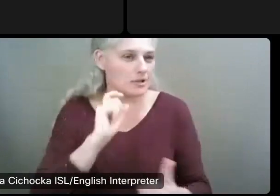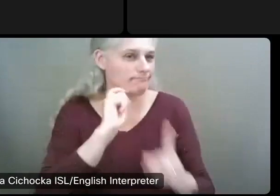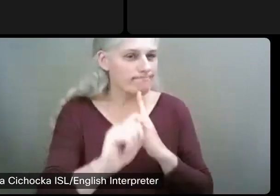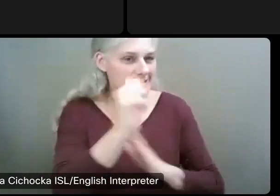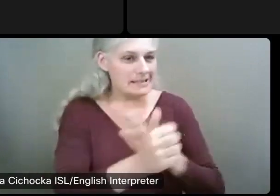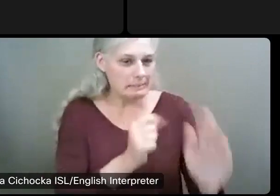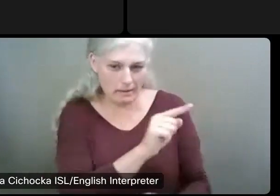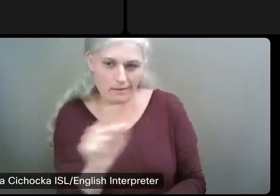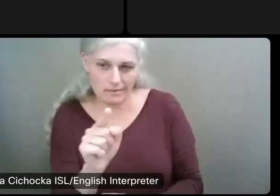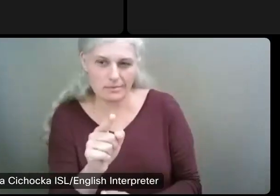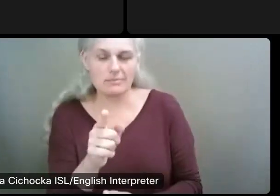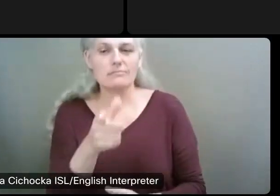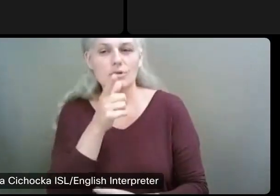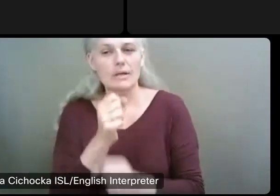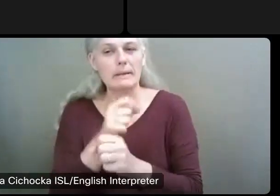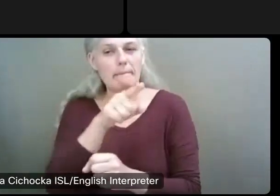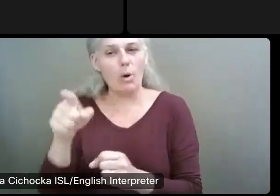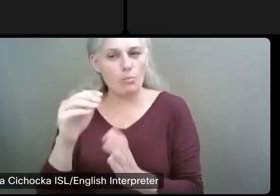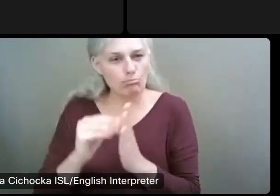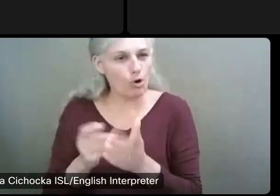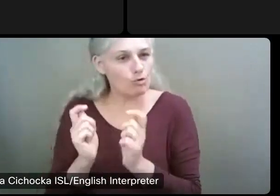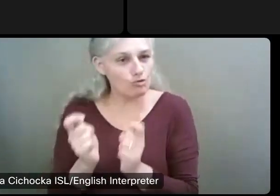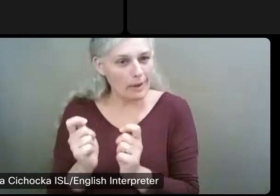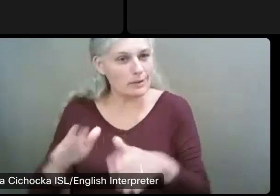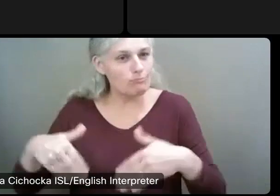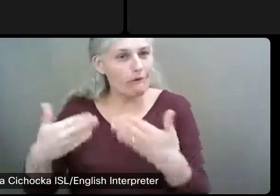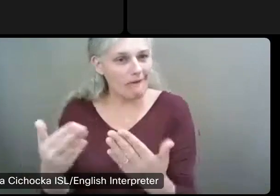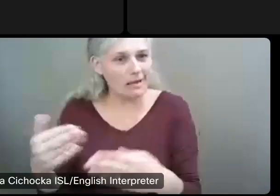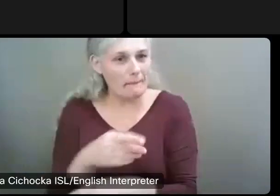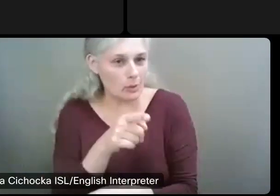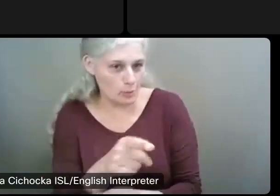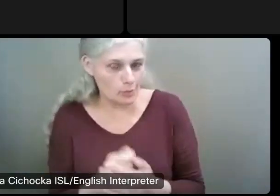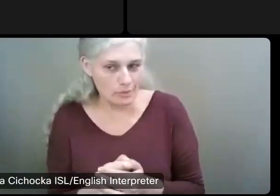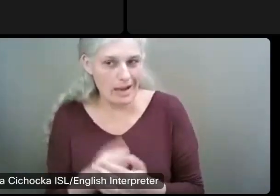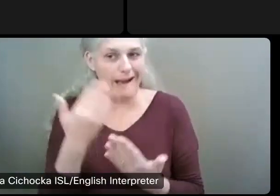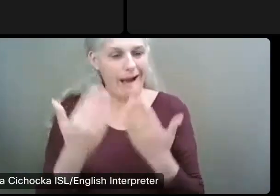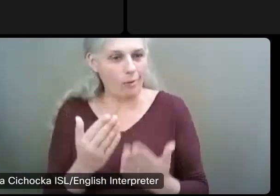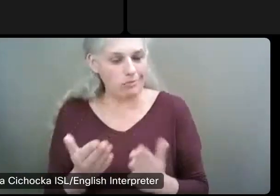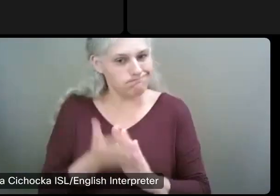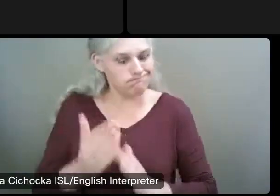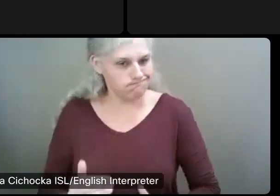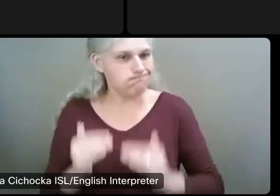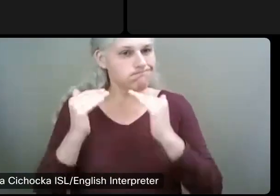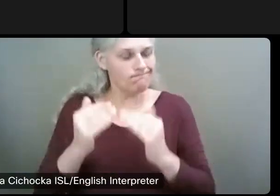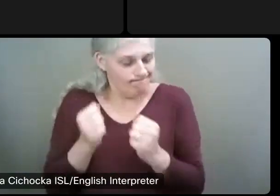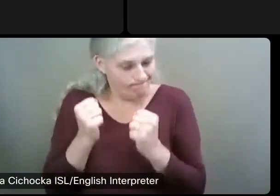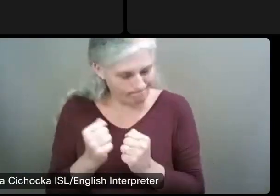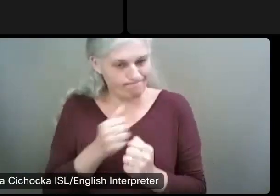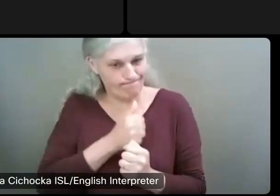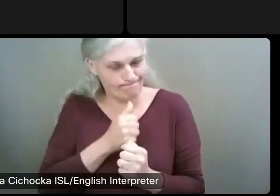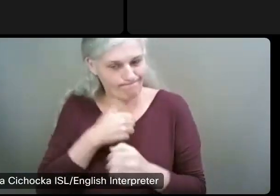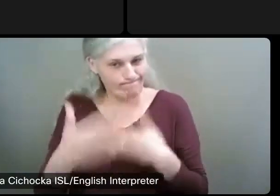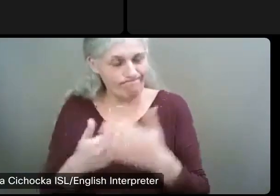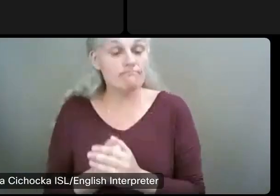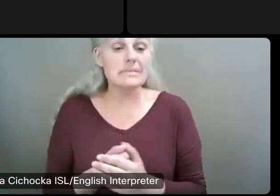spoke, praised your program and the training that you deliver to help build that resilience. So we're really, really grateful that you've taken the time today